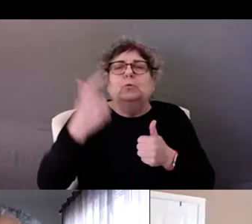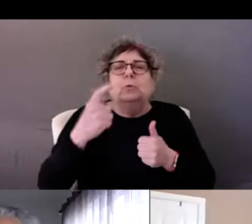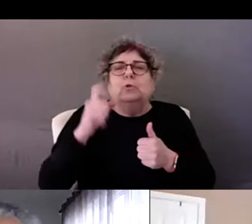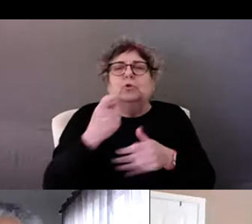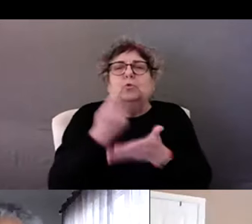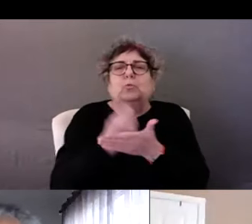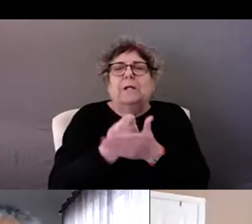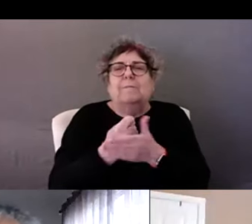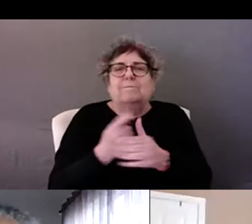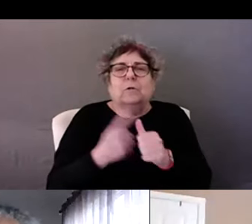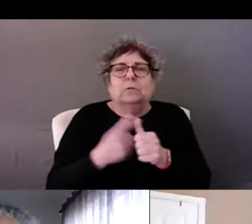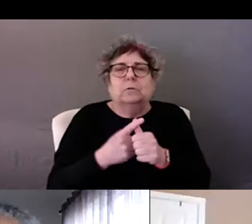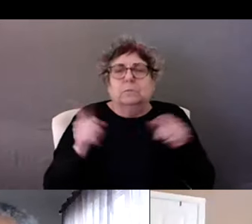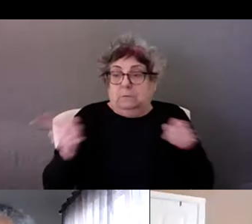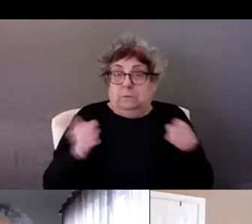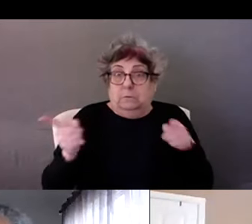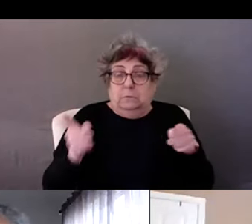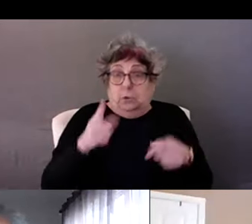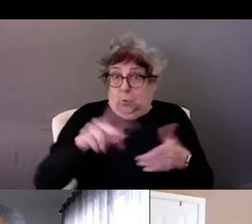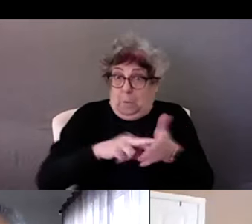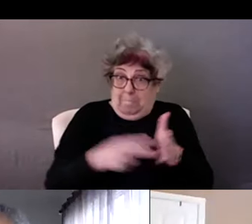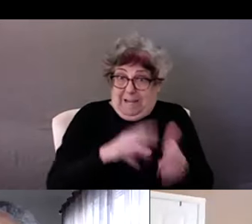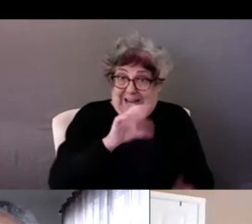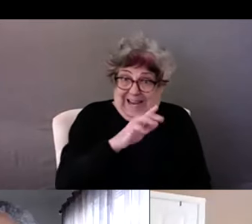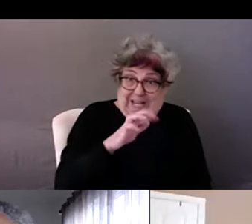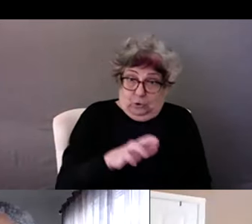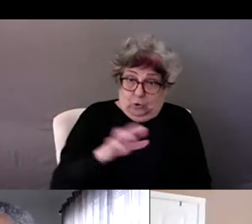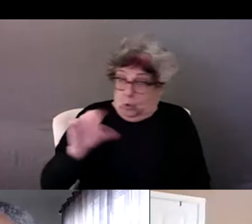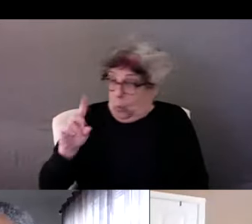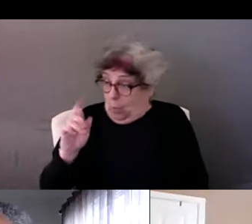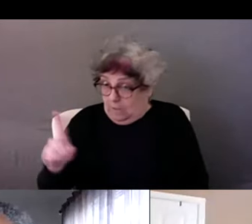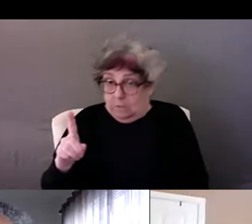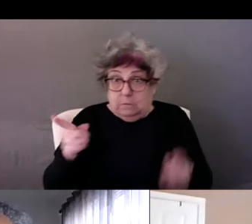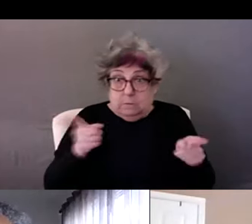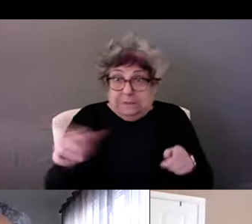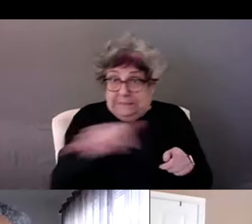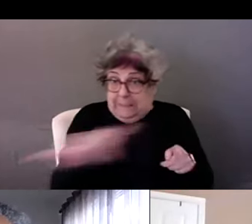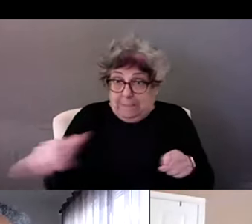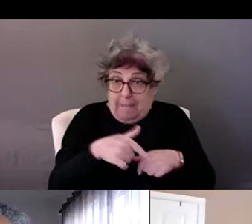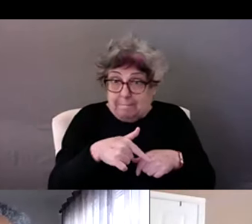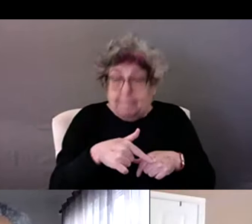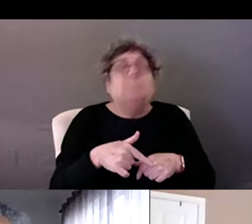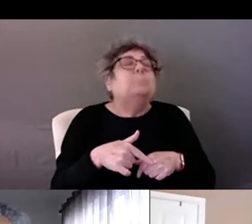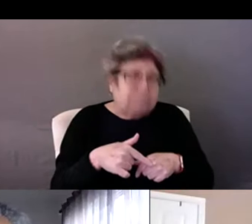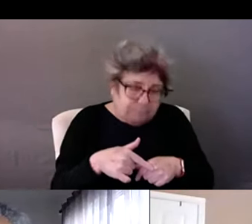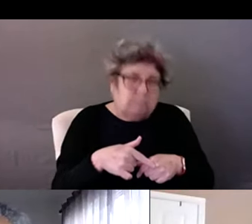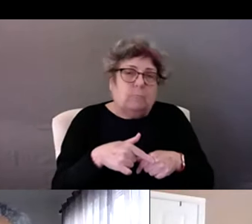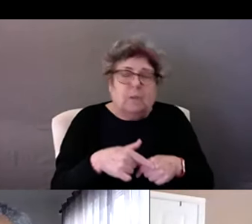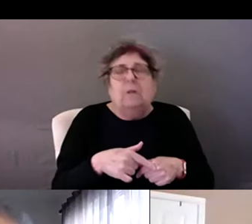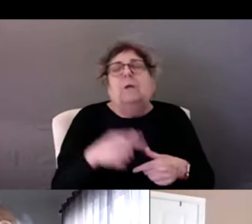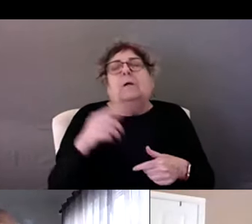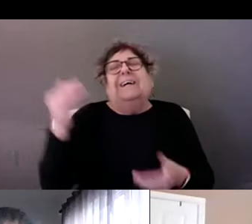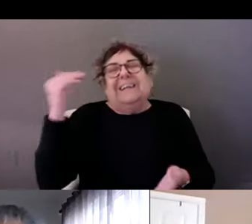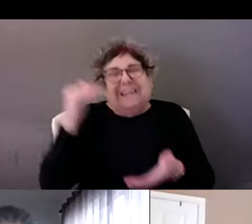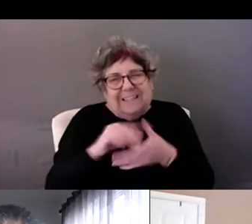choice? You mean cancer and COVID, mm-hmm, right? Mm-hmm. Okay. That's going to come down again to the patient. So